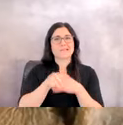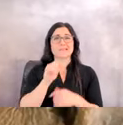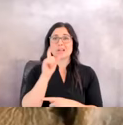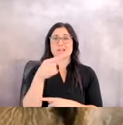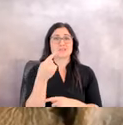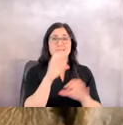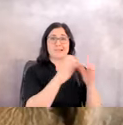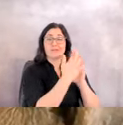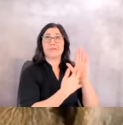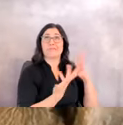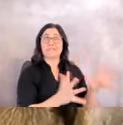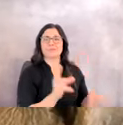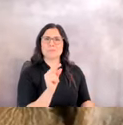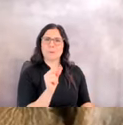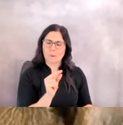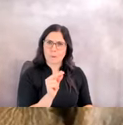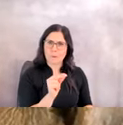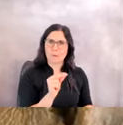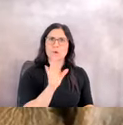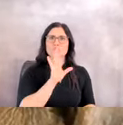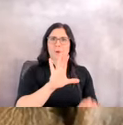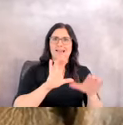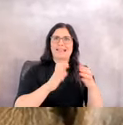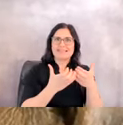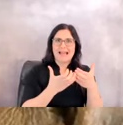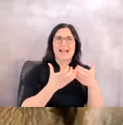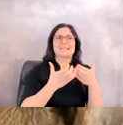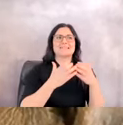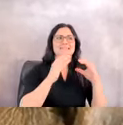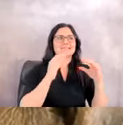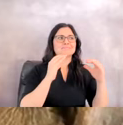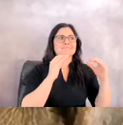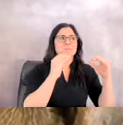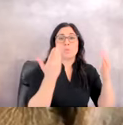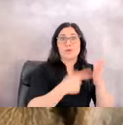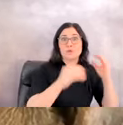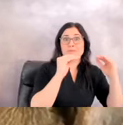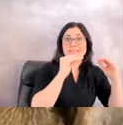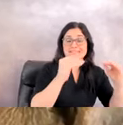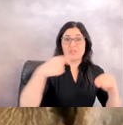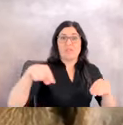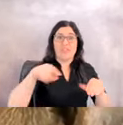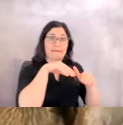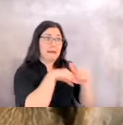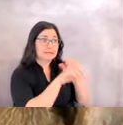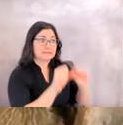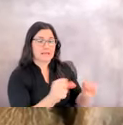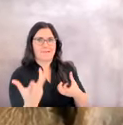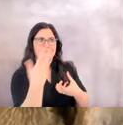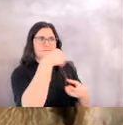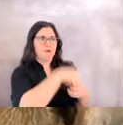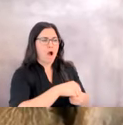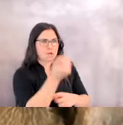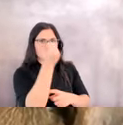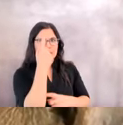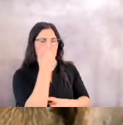registering for a class. It's making content available, accessible, and engaging students in the learning actively.